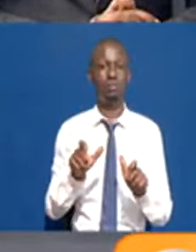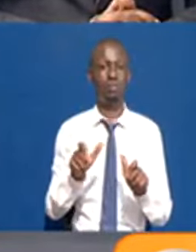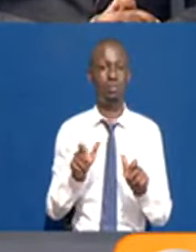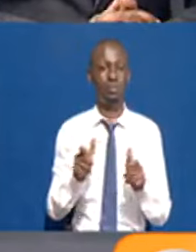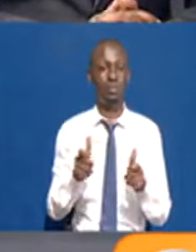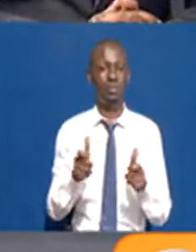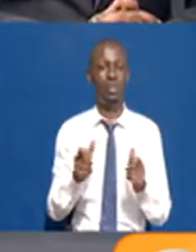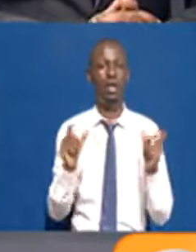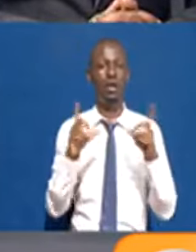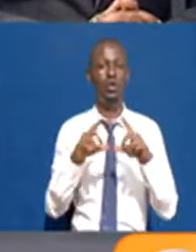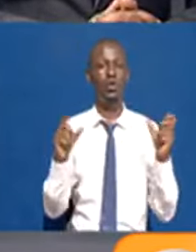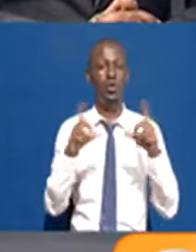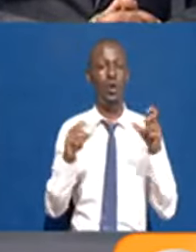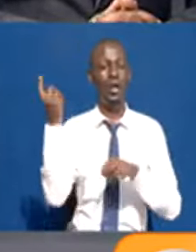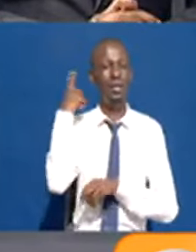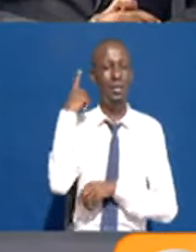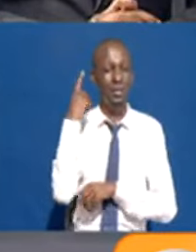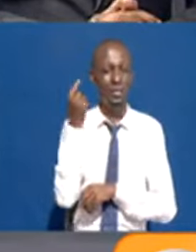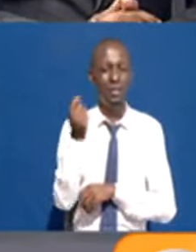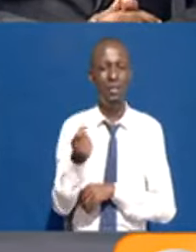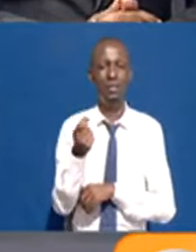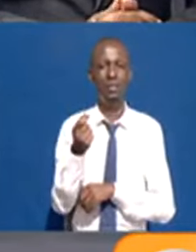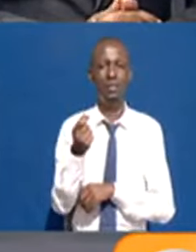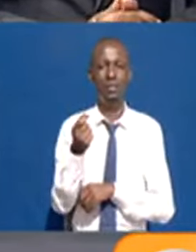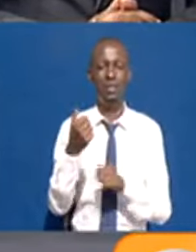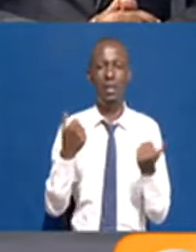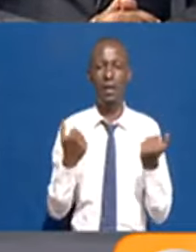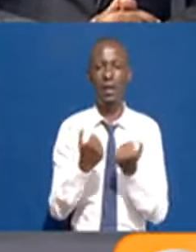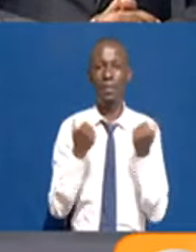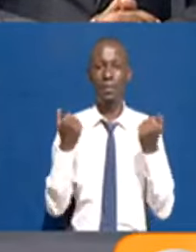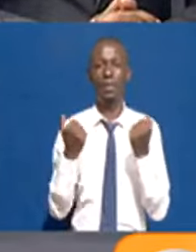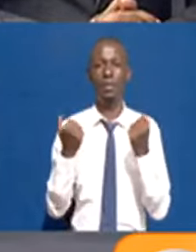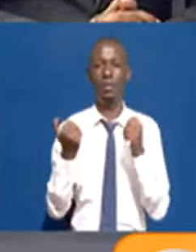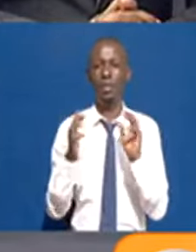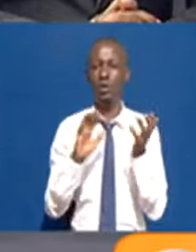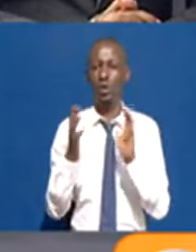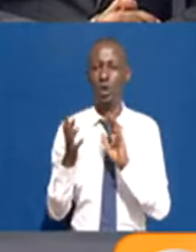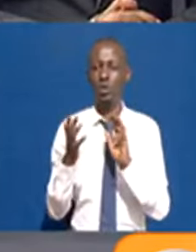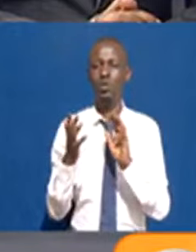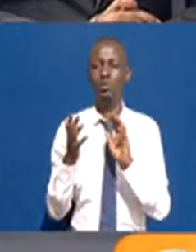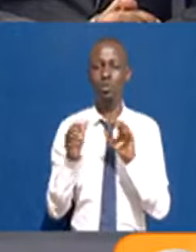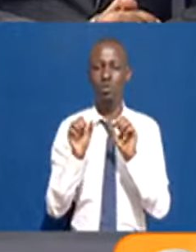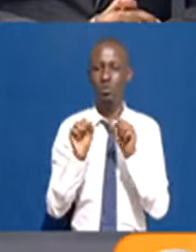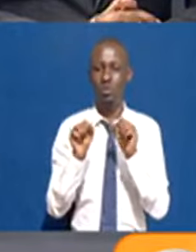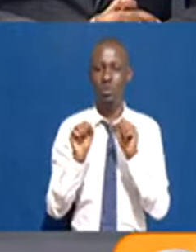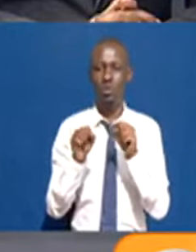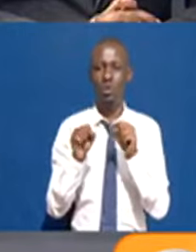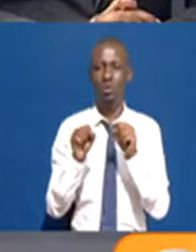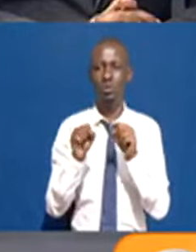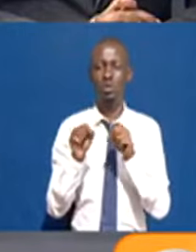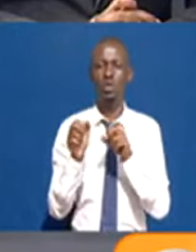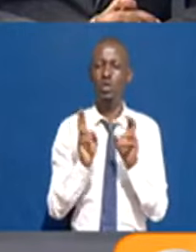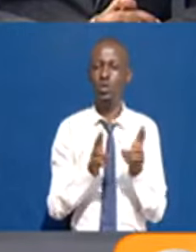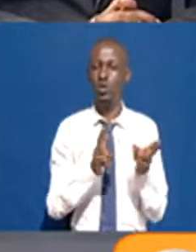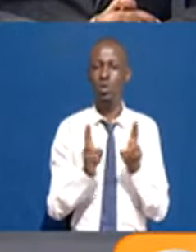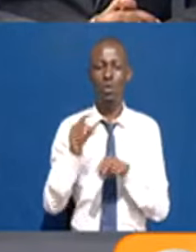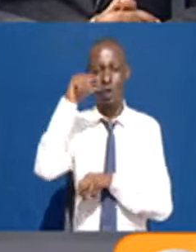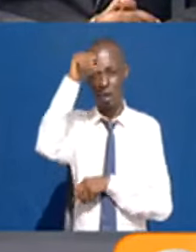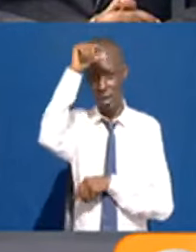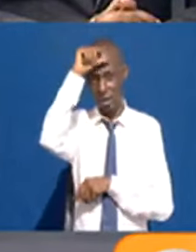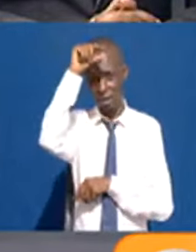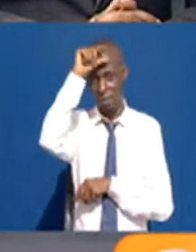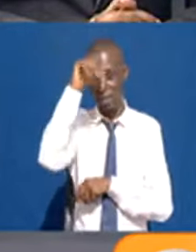And he started in a fashion we could only describe as typical of government spokesmen. He